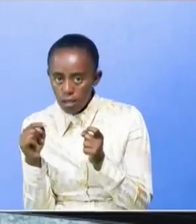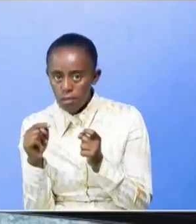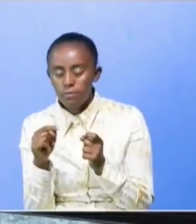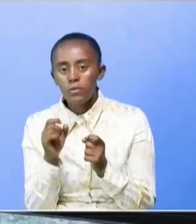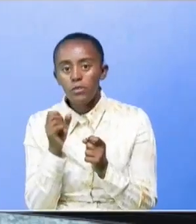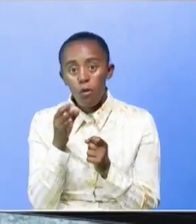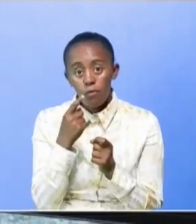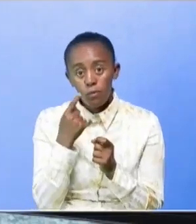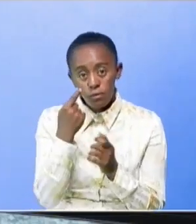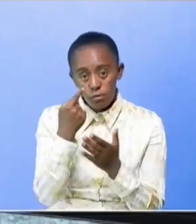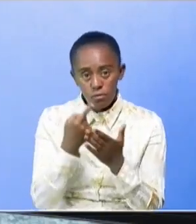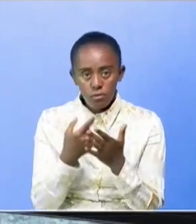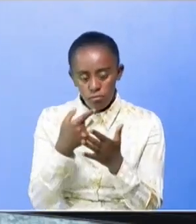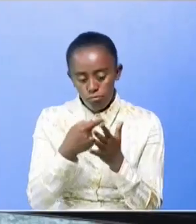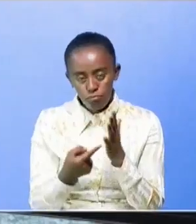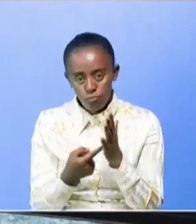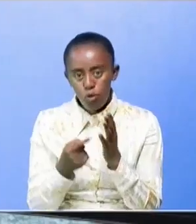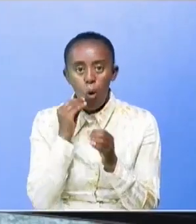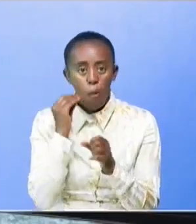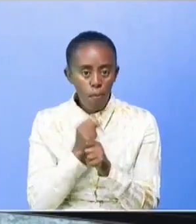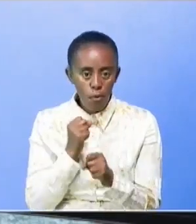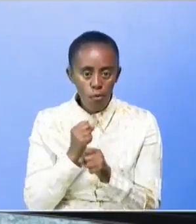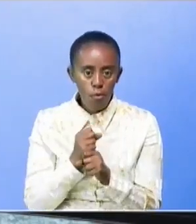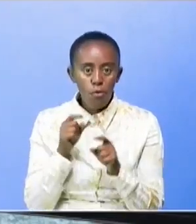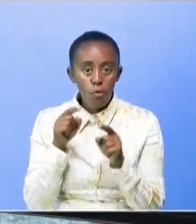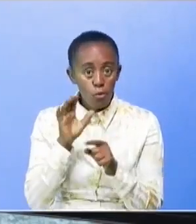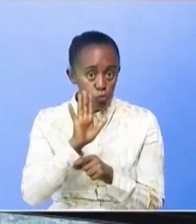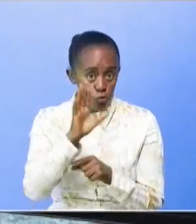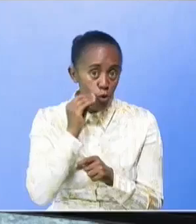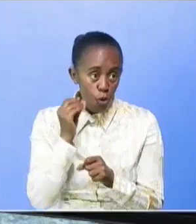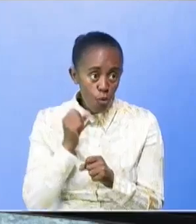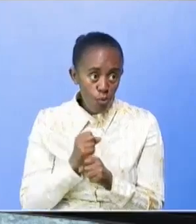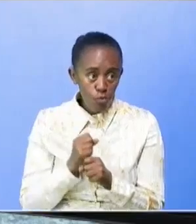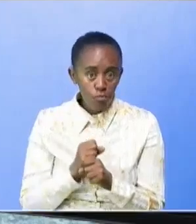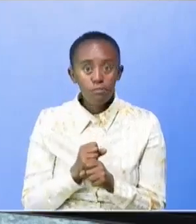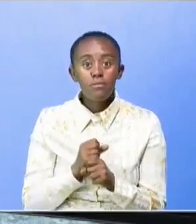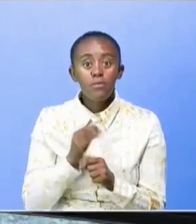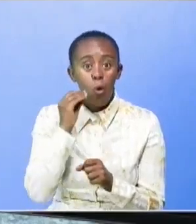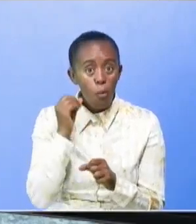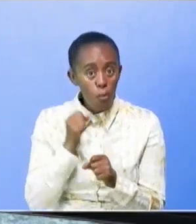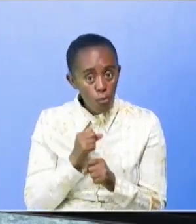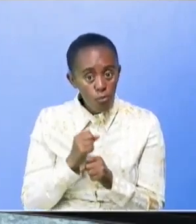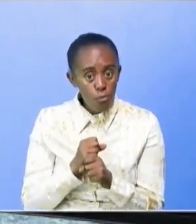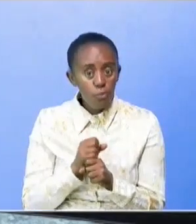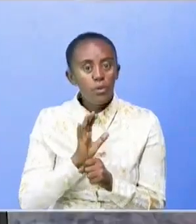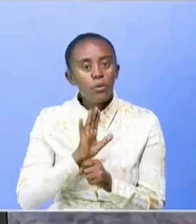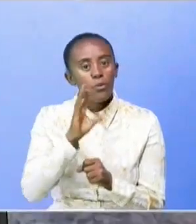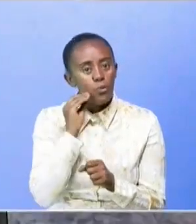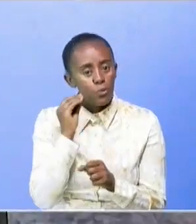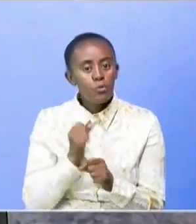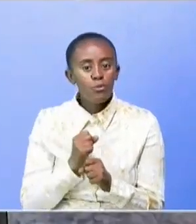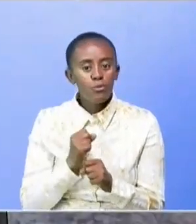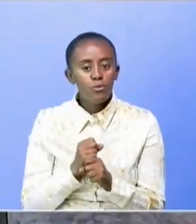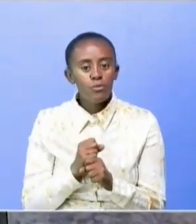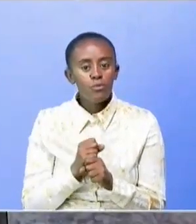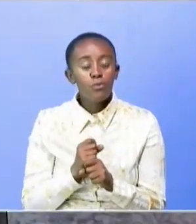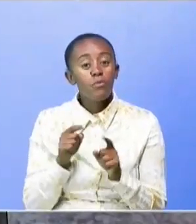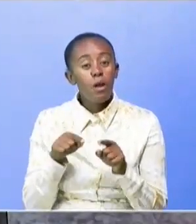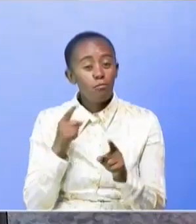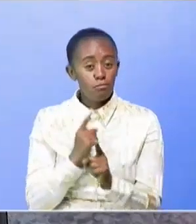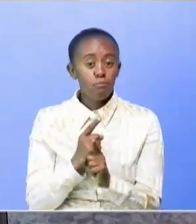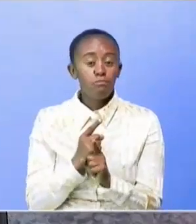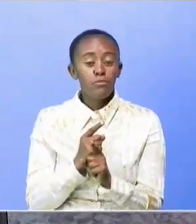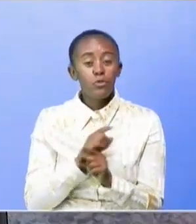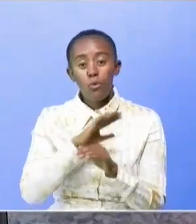antonyms of for a homework. This is going to be your homework, a home activity that you're going to do. I'm sure